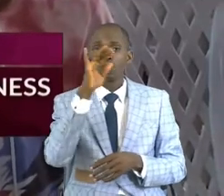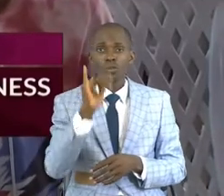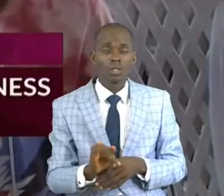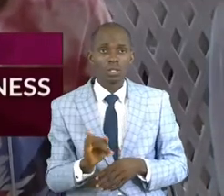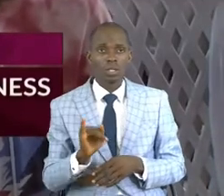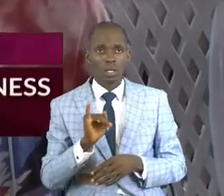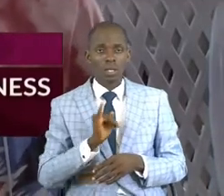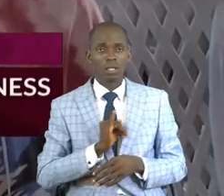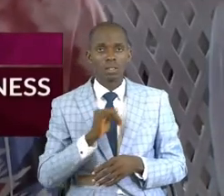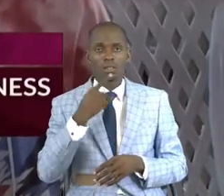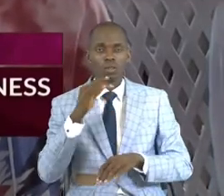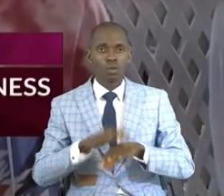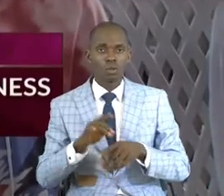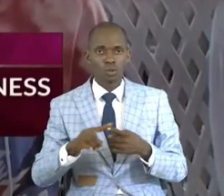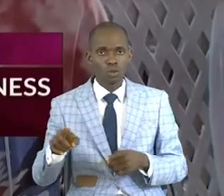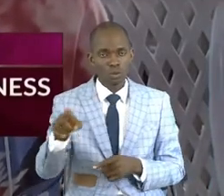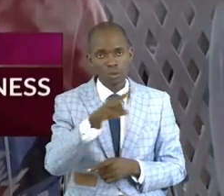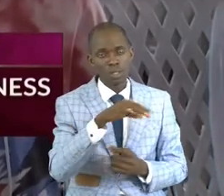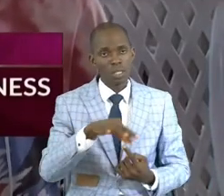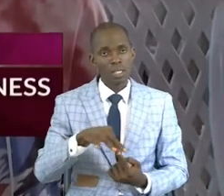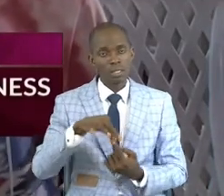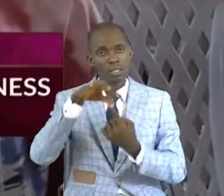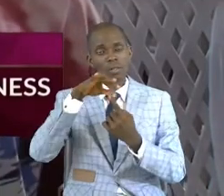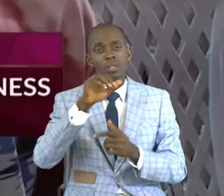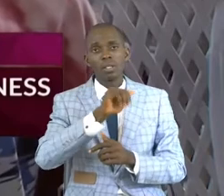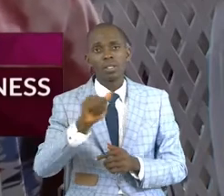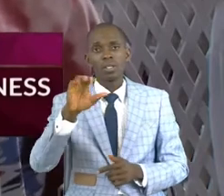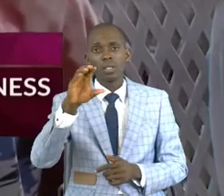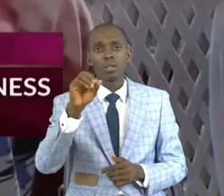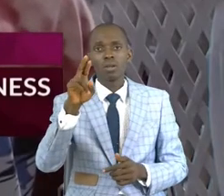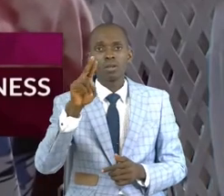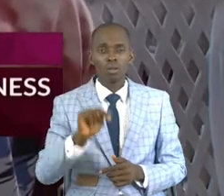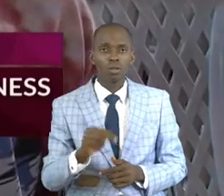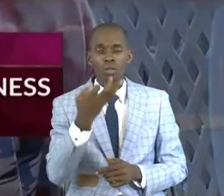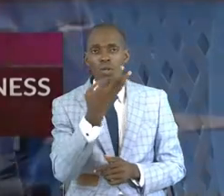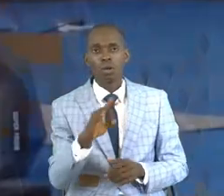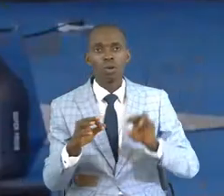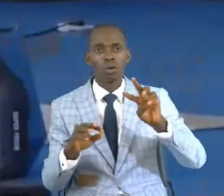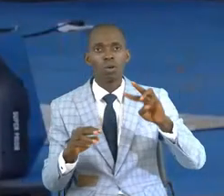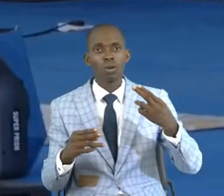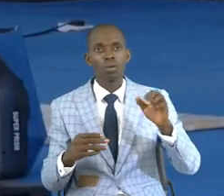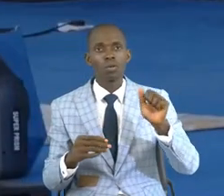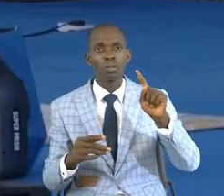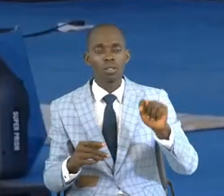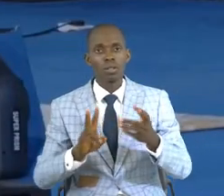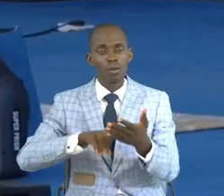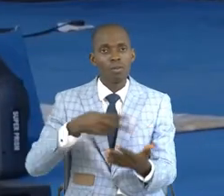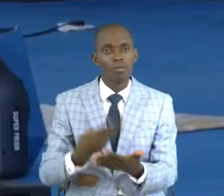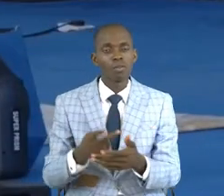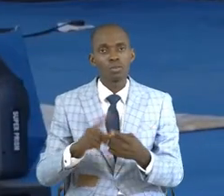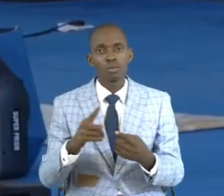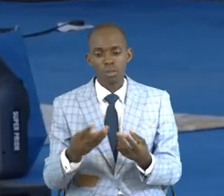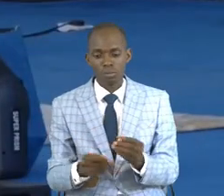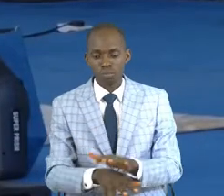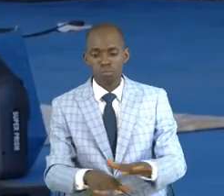you, except a corn of wheat fall into the ground and die,